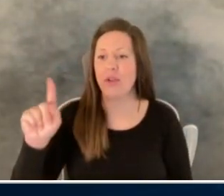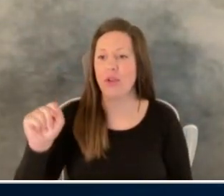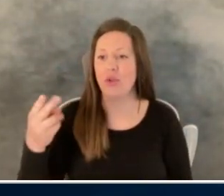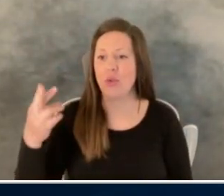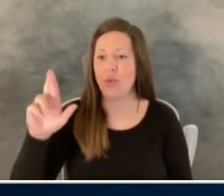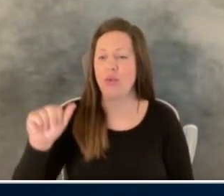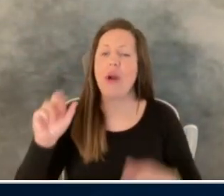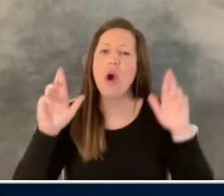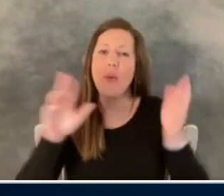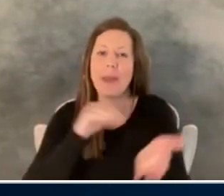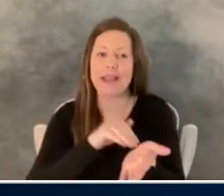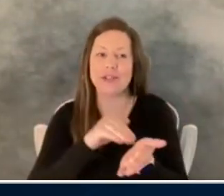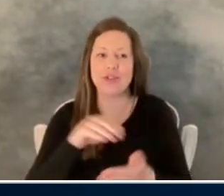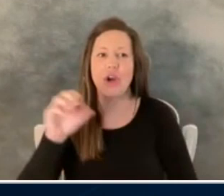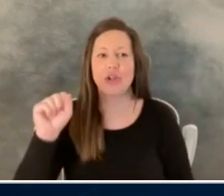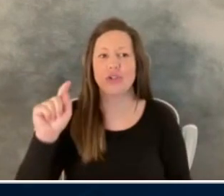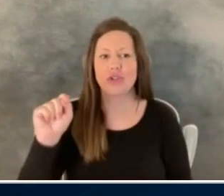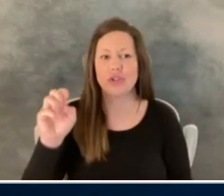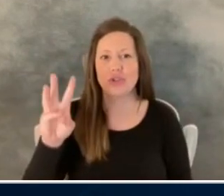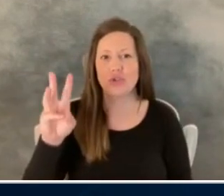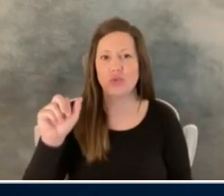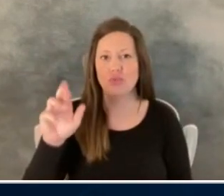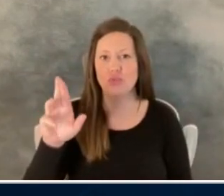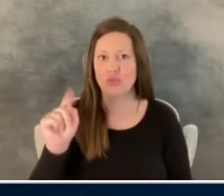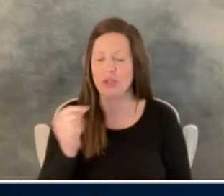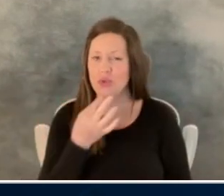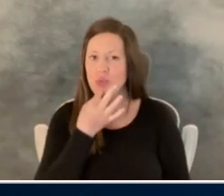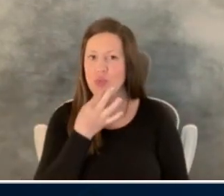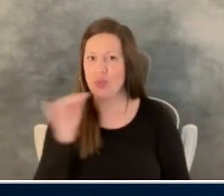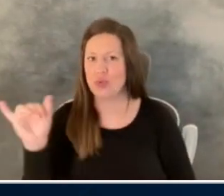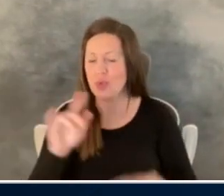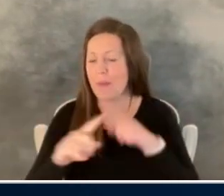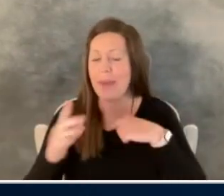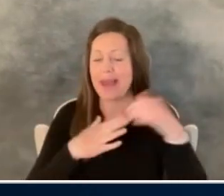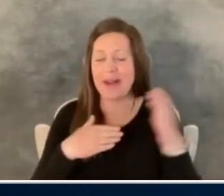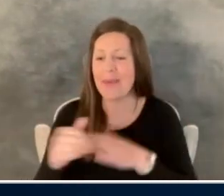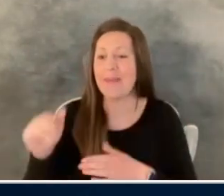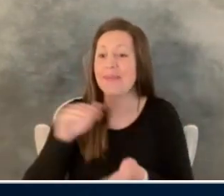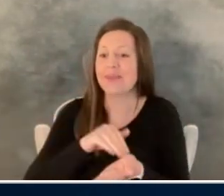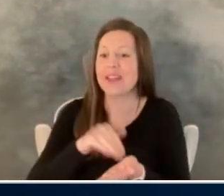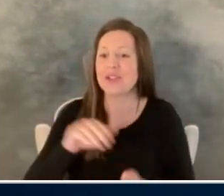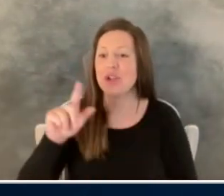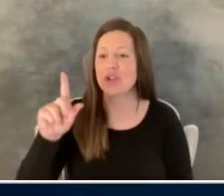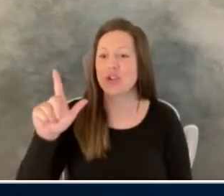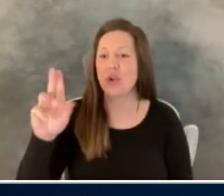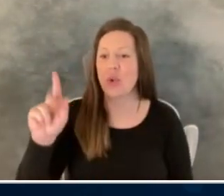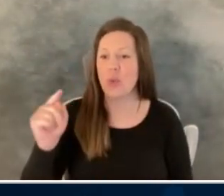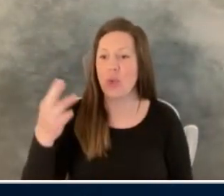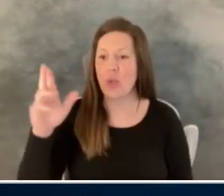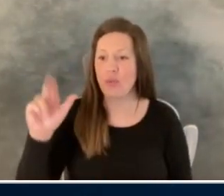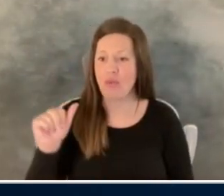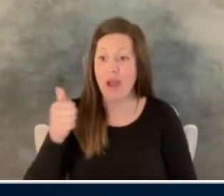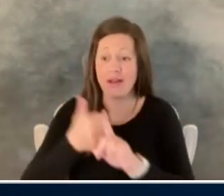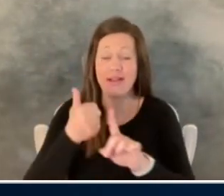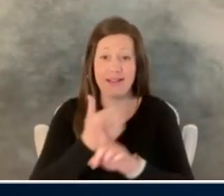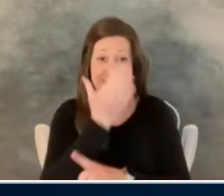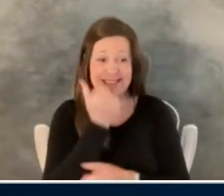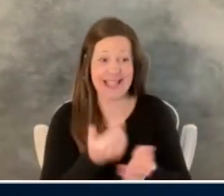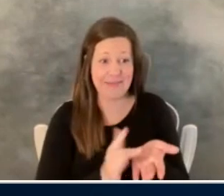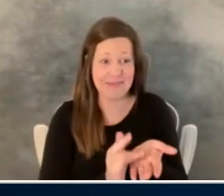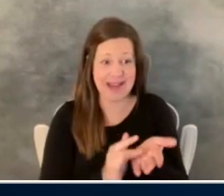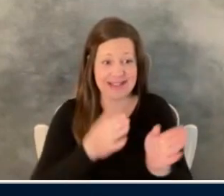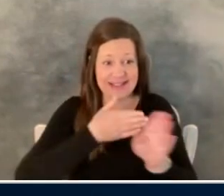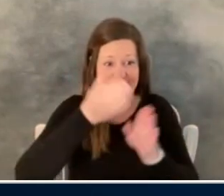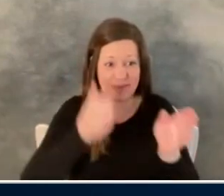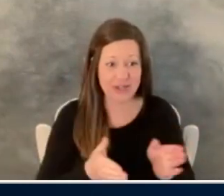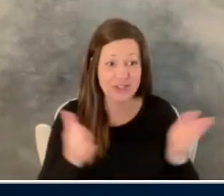little bit. We have our fingers crossed for that. Dr. Luthra is a sleep medicine specialist here at the University of Kansas Health System. Thank you so